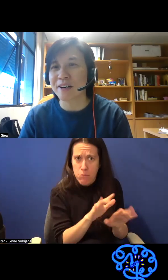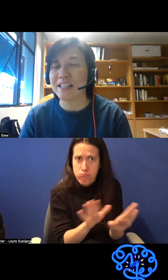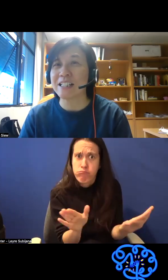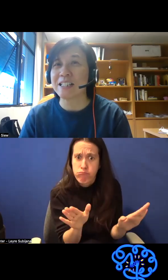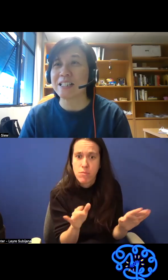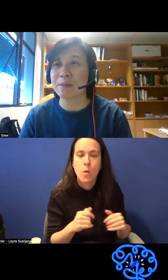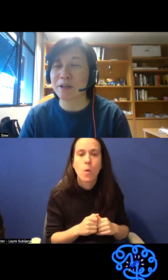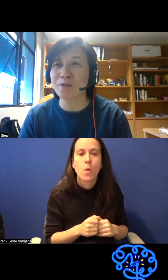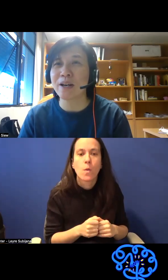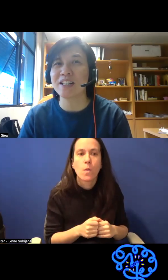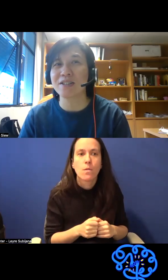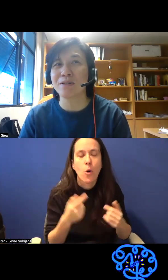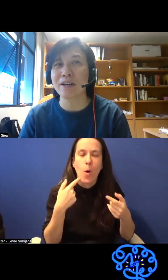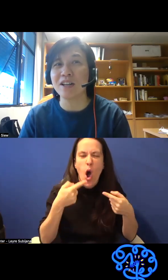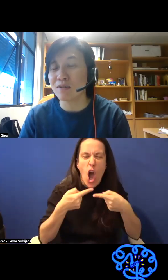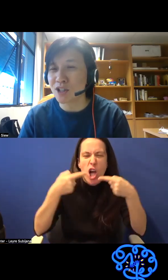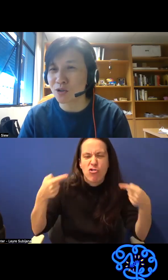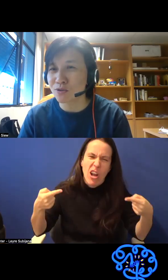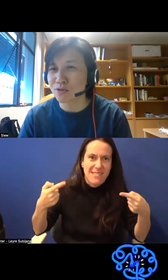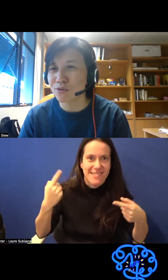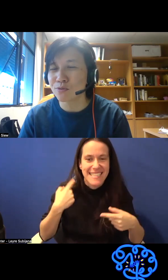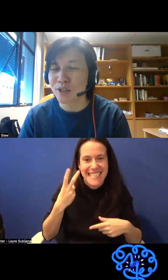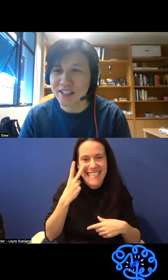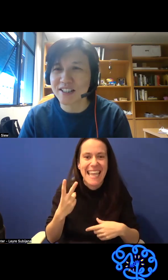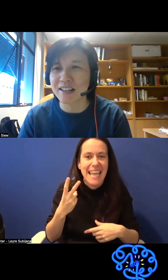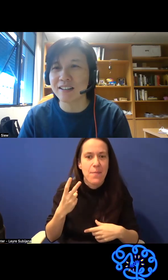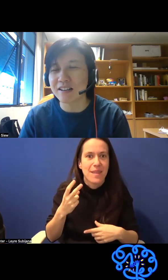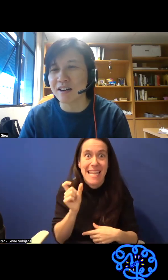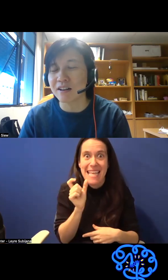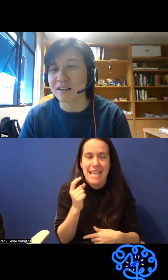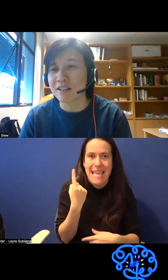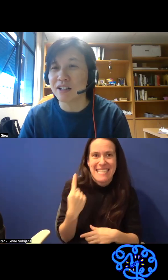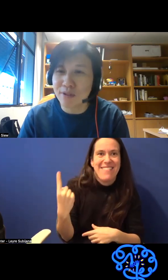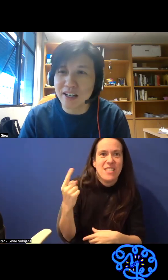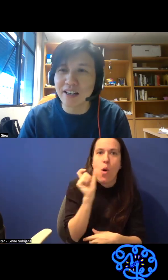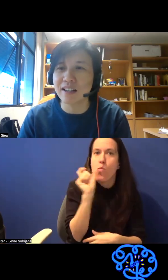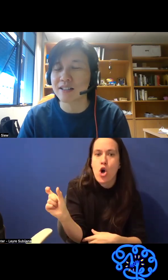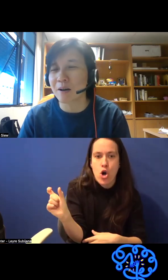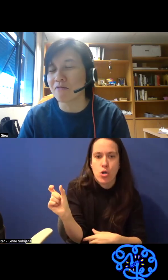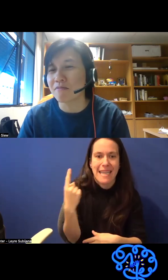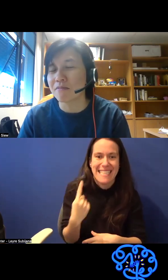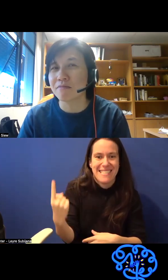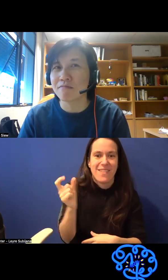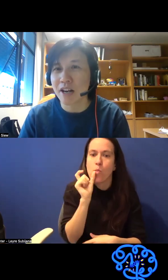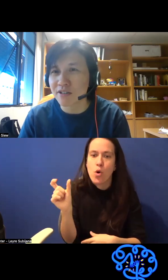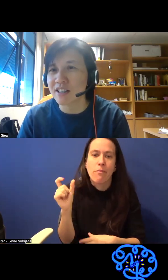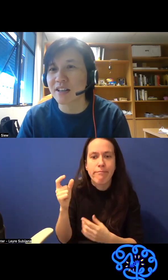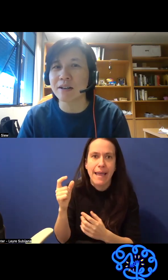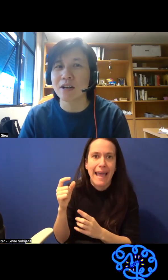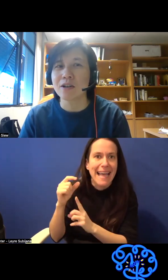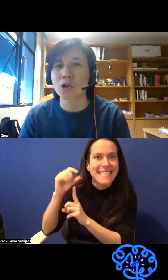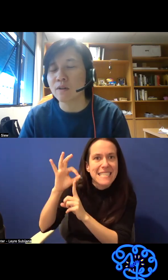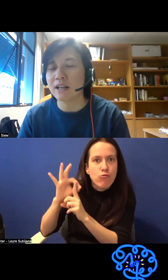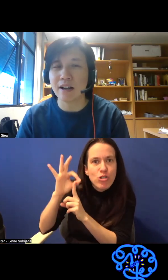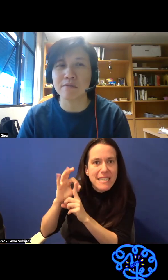contrast, right, the typical way is to look at individual words and get their degree and get some metrics